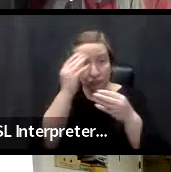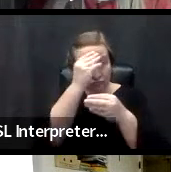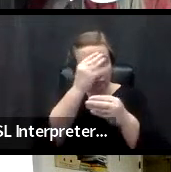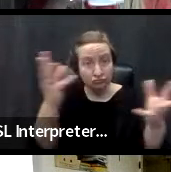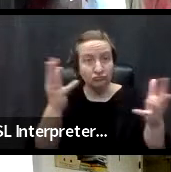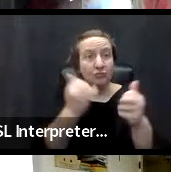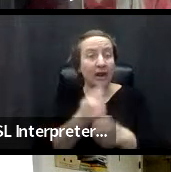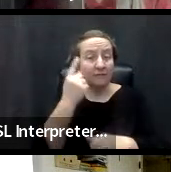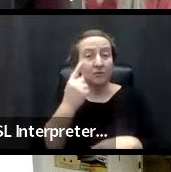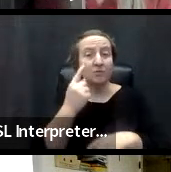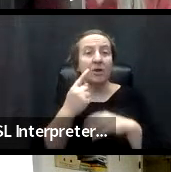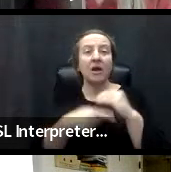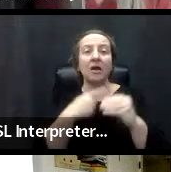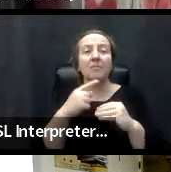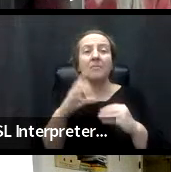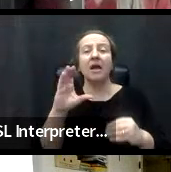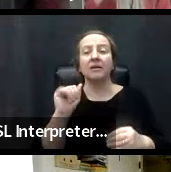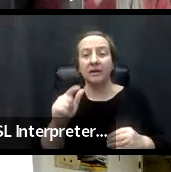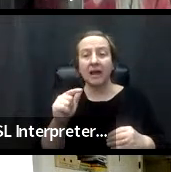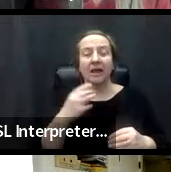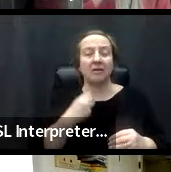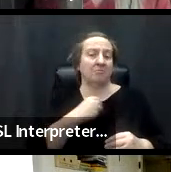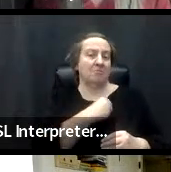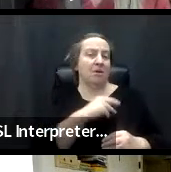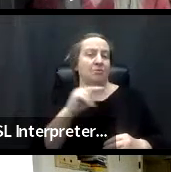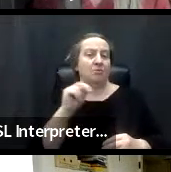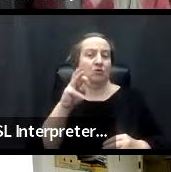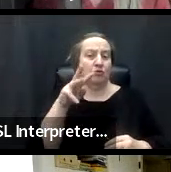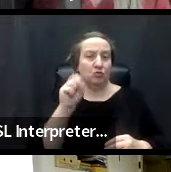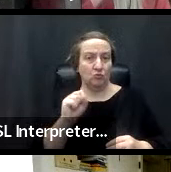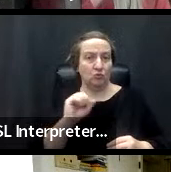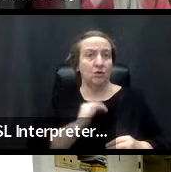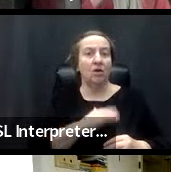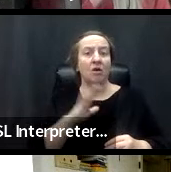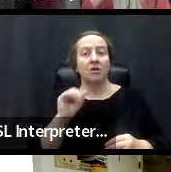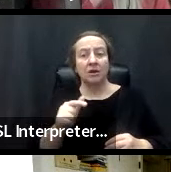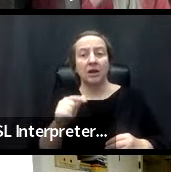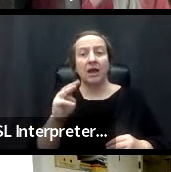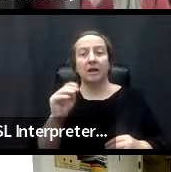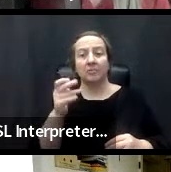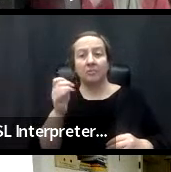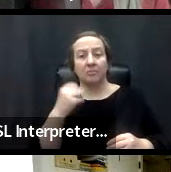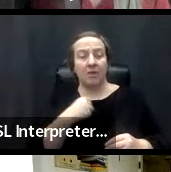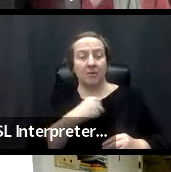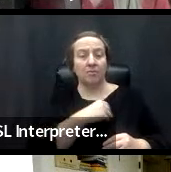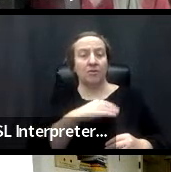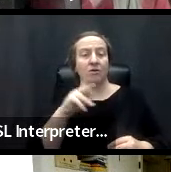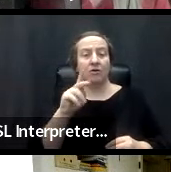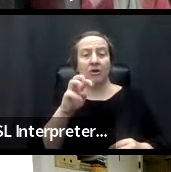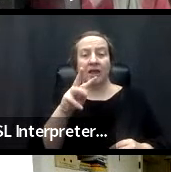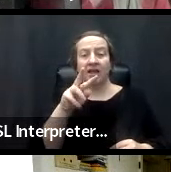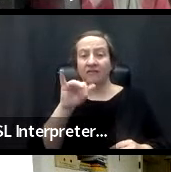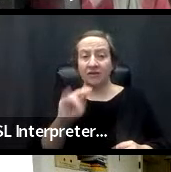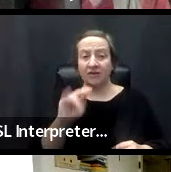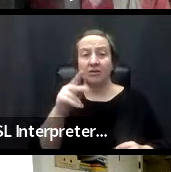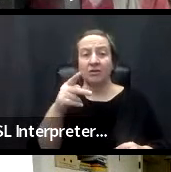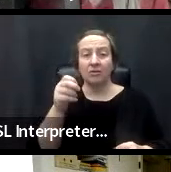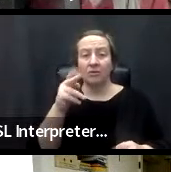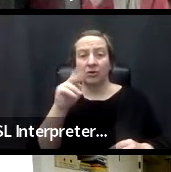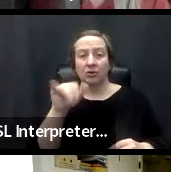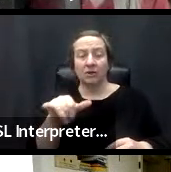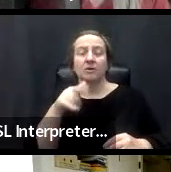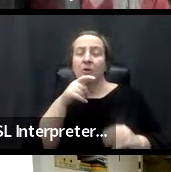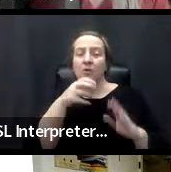everybody on a bit of CAG membership news. Our CAG member, Kevin Perkey, who has represented Workforce